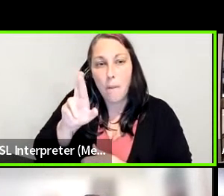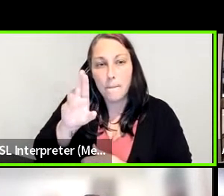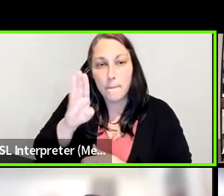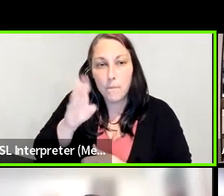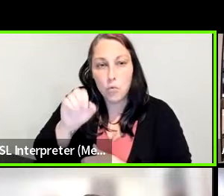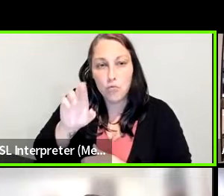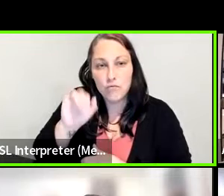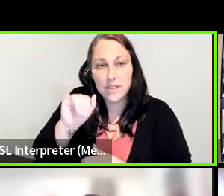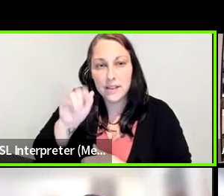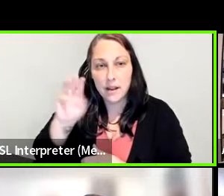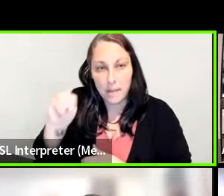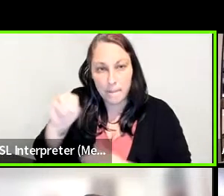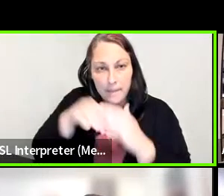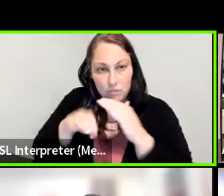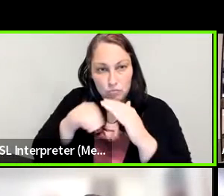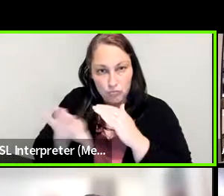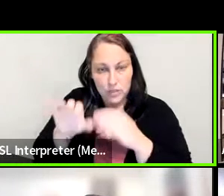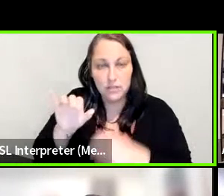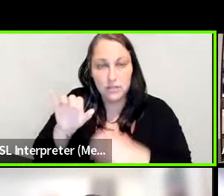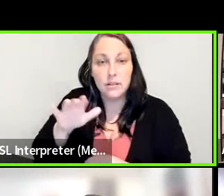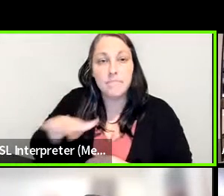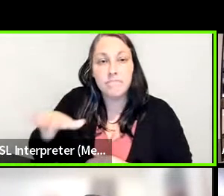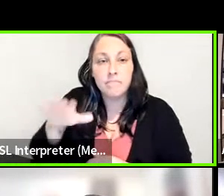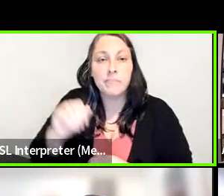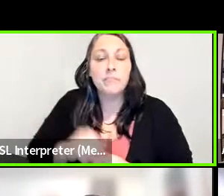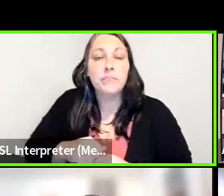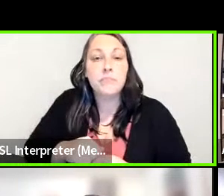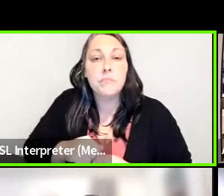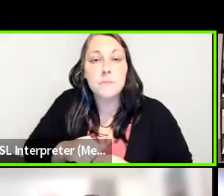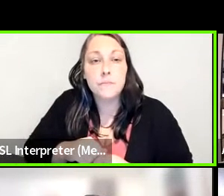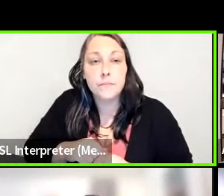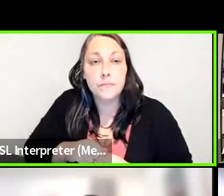We're also going to talk about, there's a BZA case